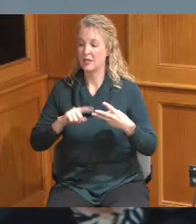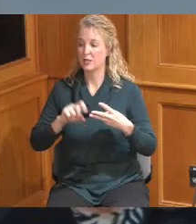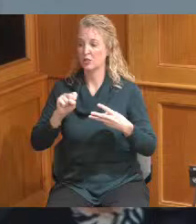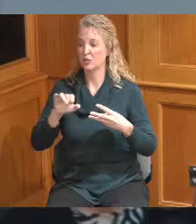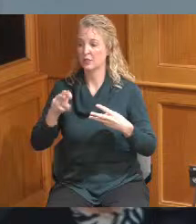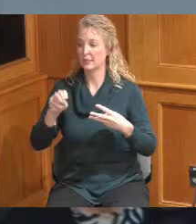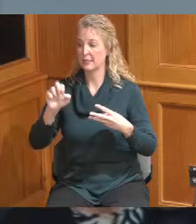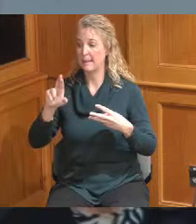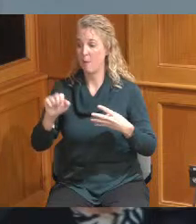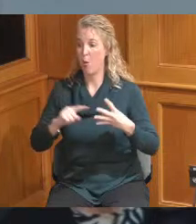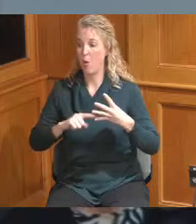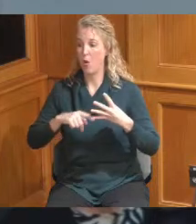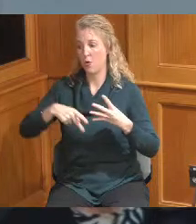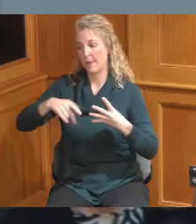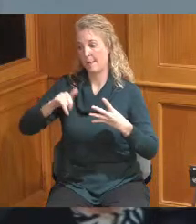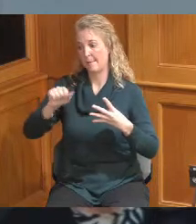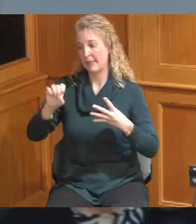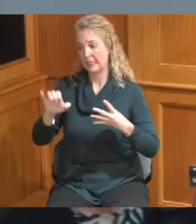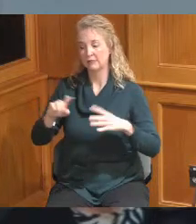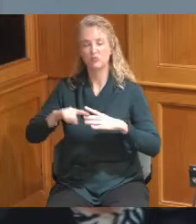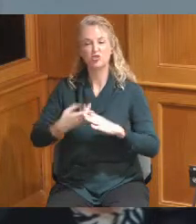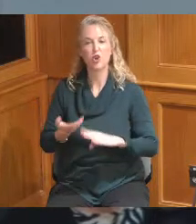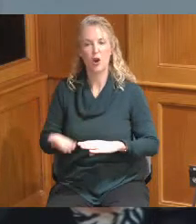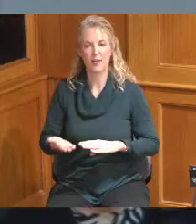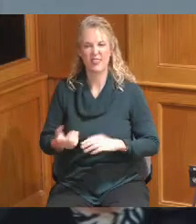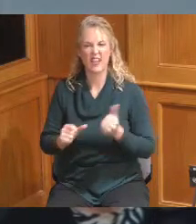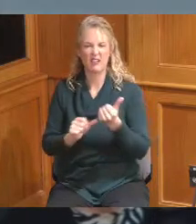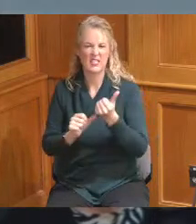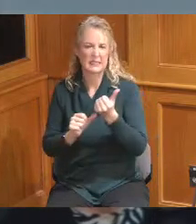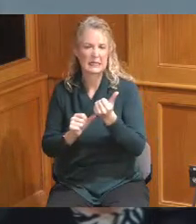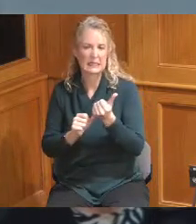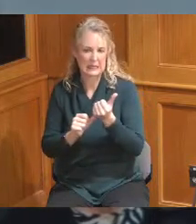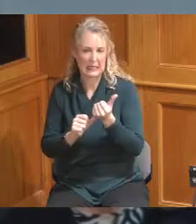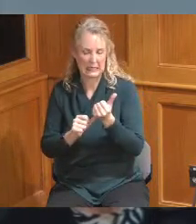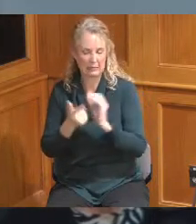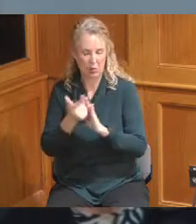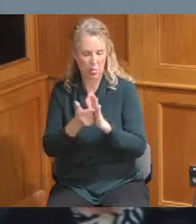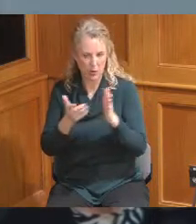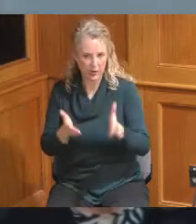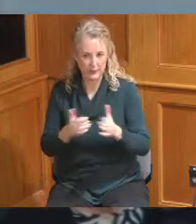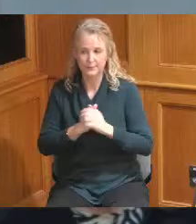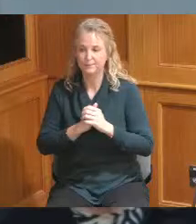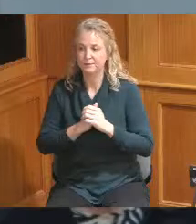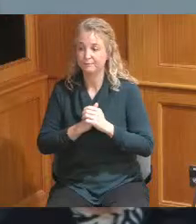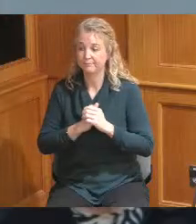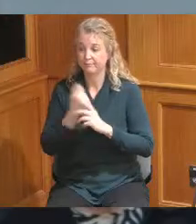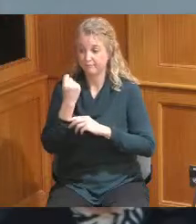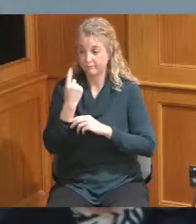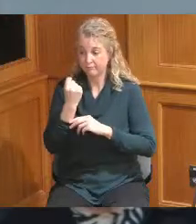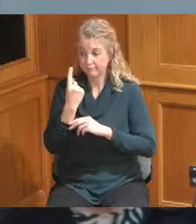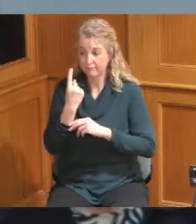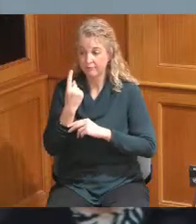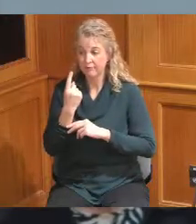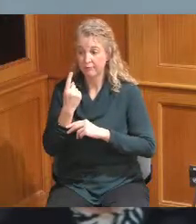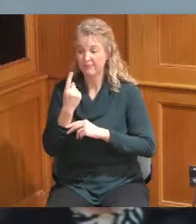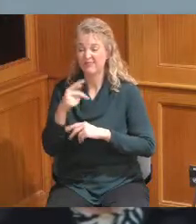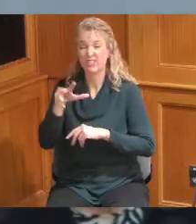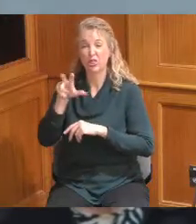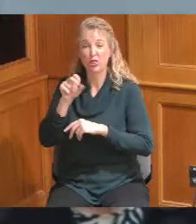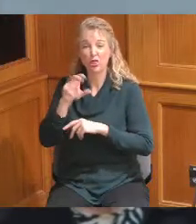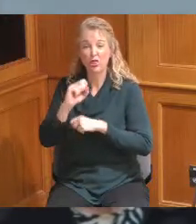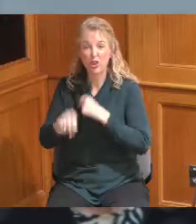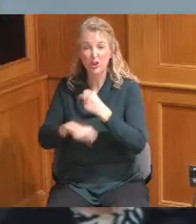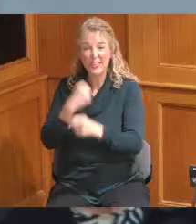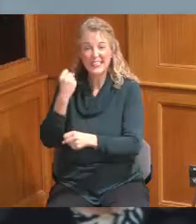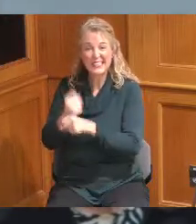Peace, where he began his legal career as an associate in its Cincinnati office. And whereas during his over 30